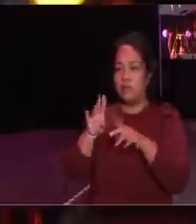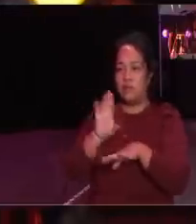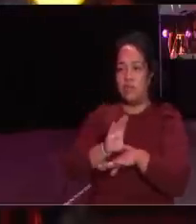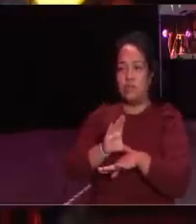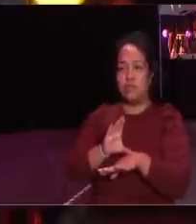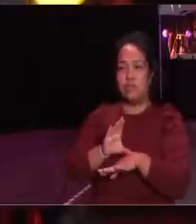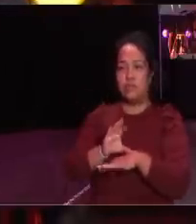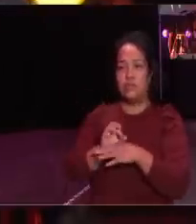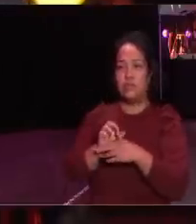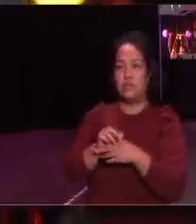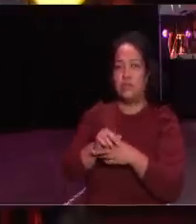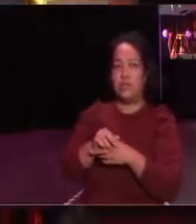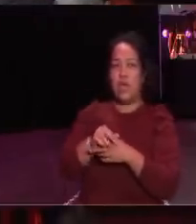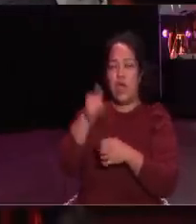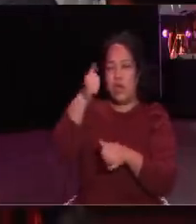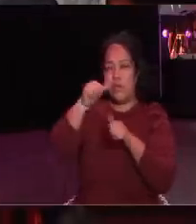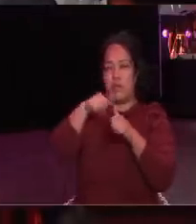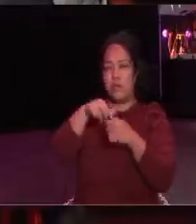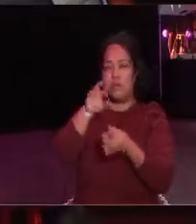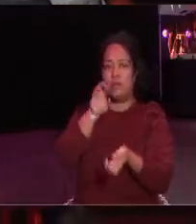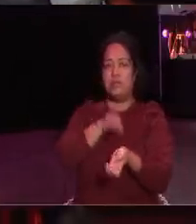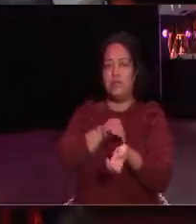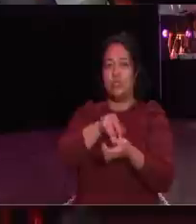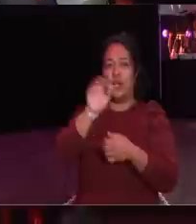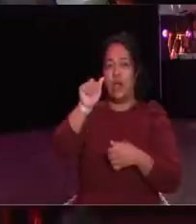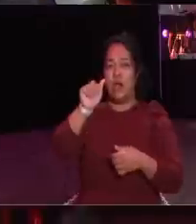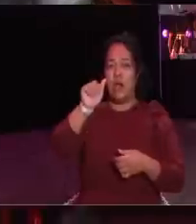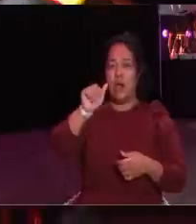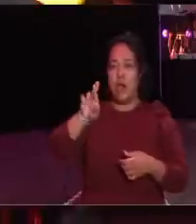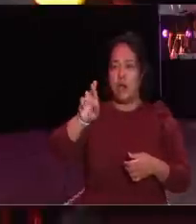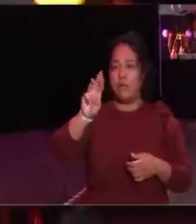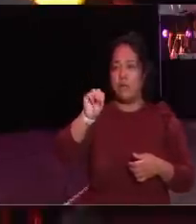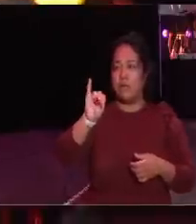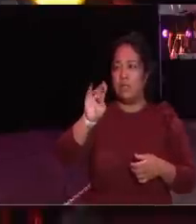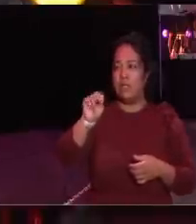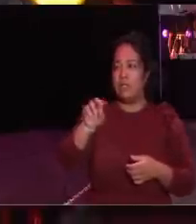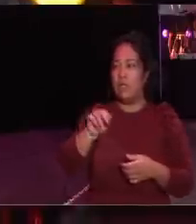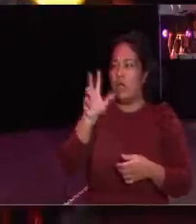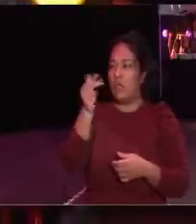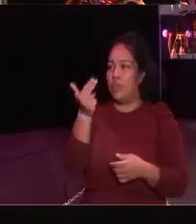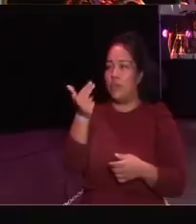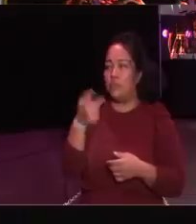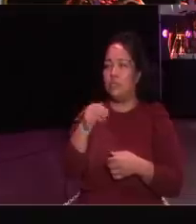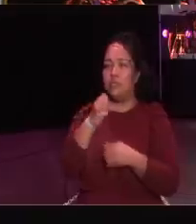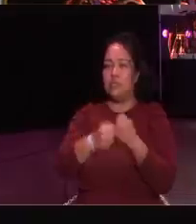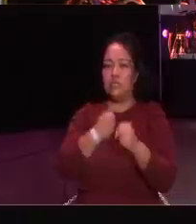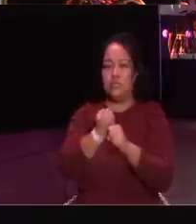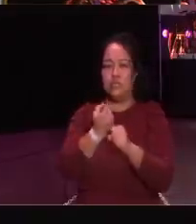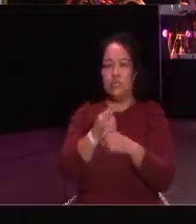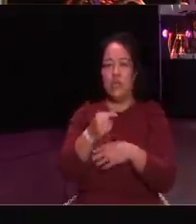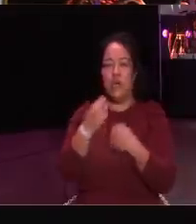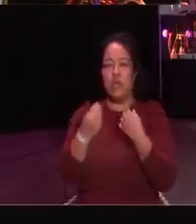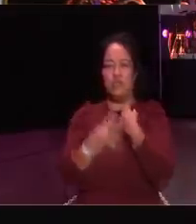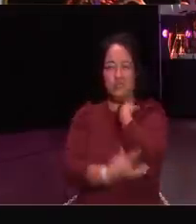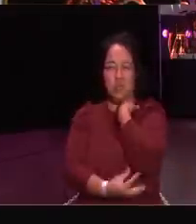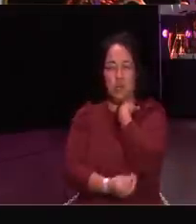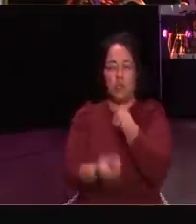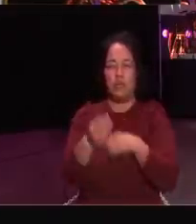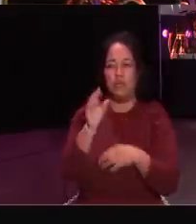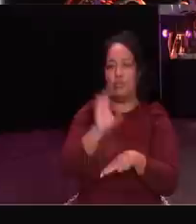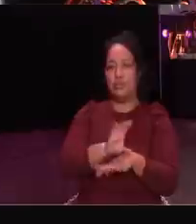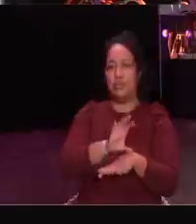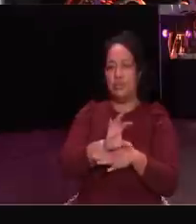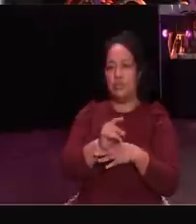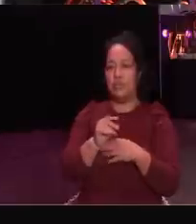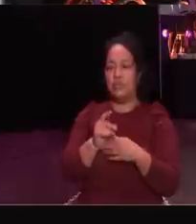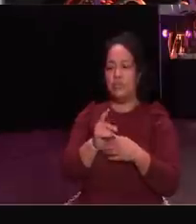I remember Dr. Amin's testimony. 13 años. 13 years old. Una iglesia pobrecita. A little poor church. Estaban remodelándola.